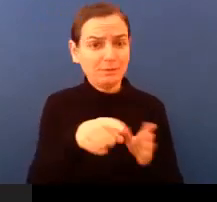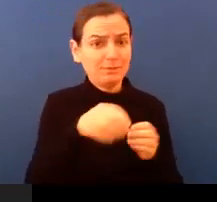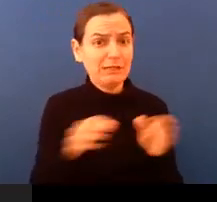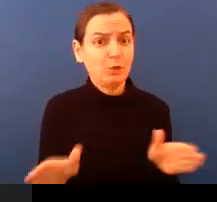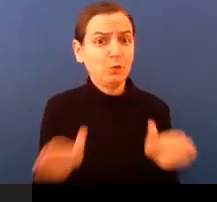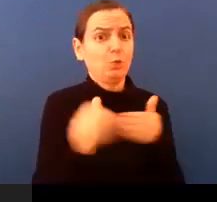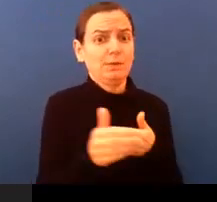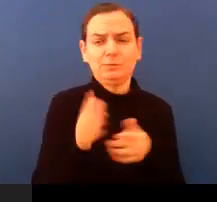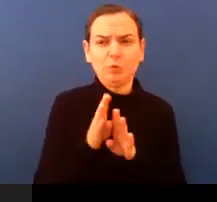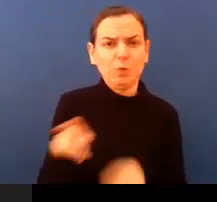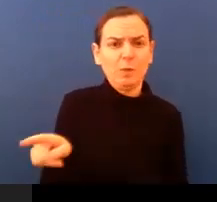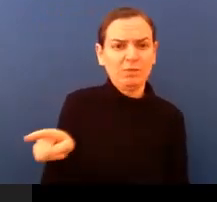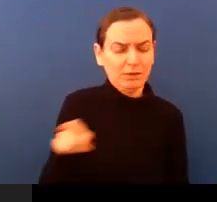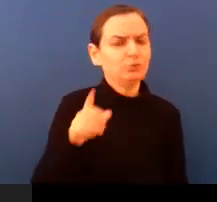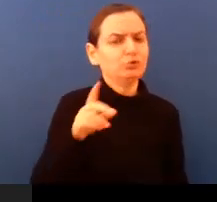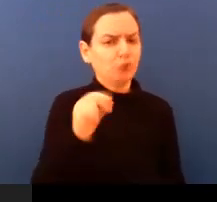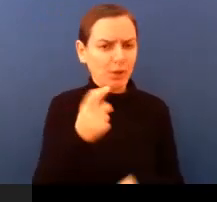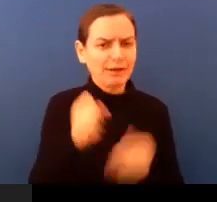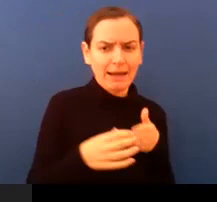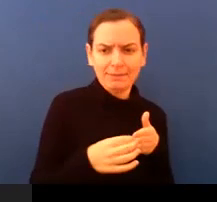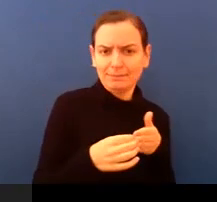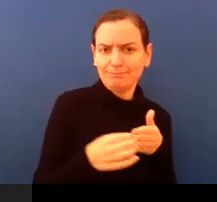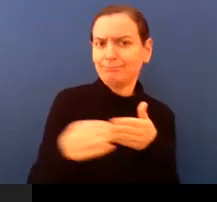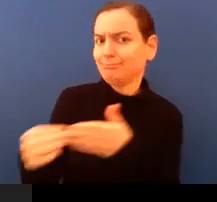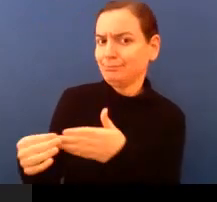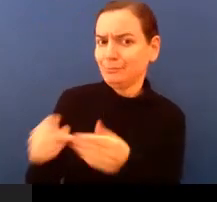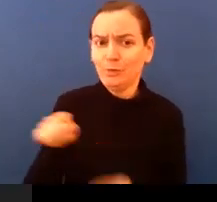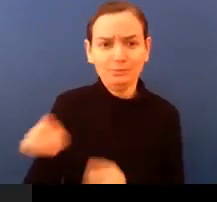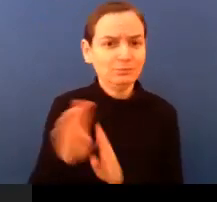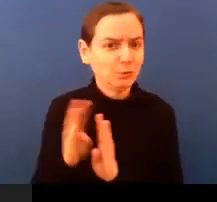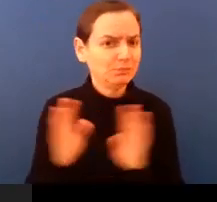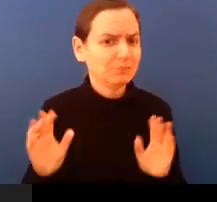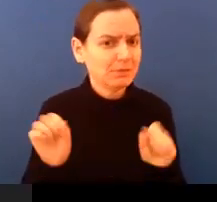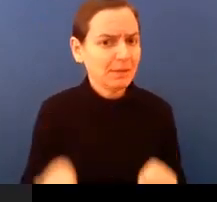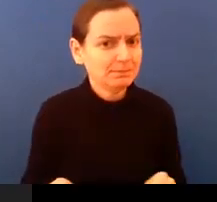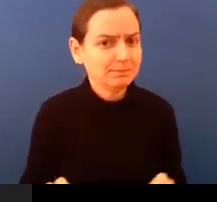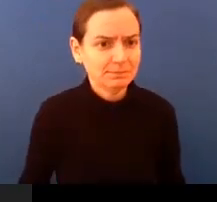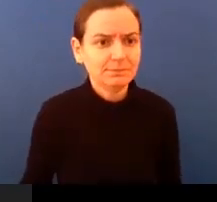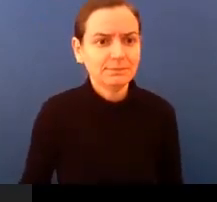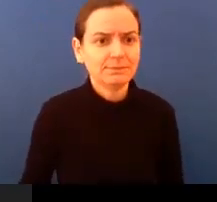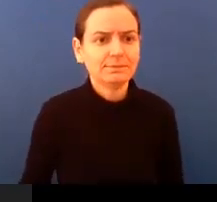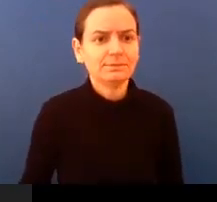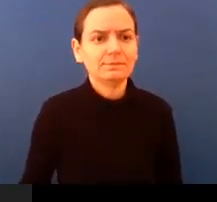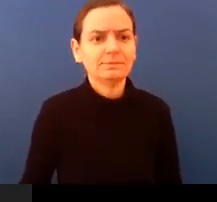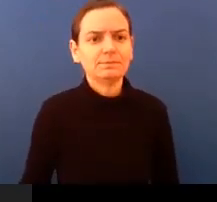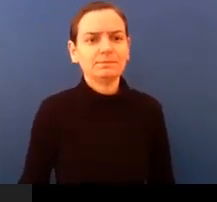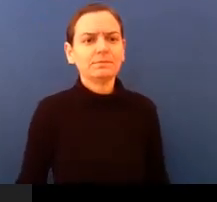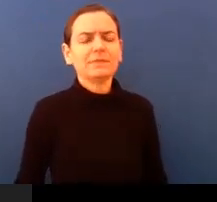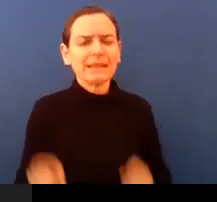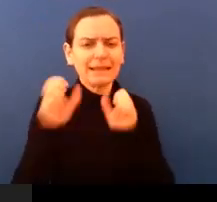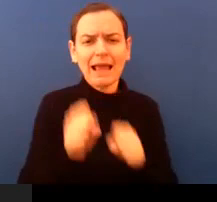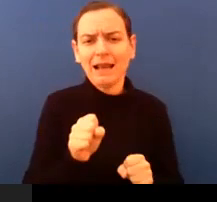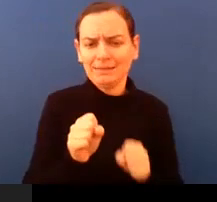door, or follow the person in front of me. Very simple directions. It travels